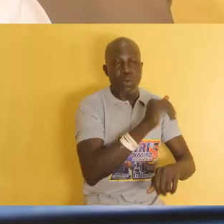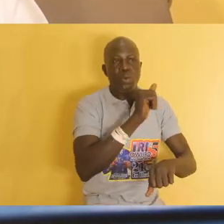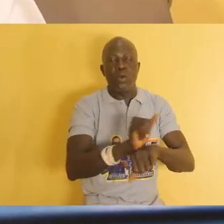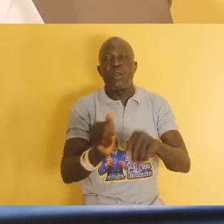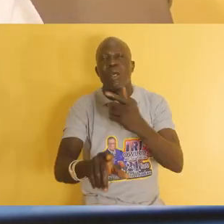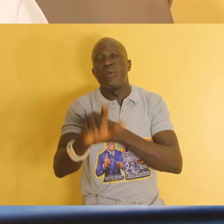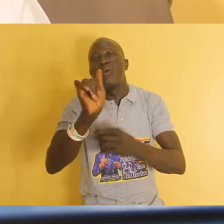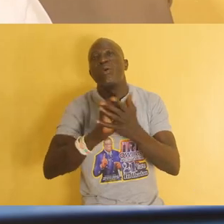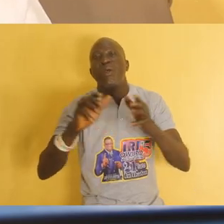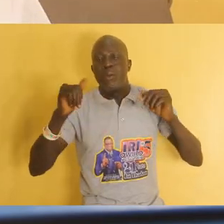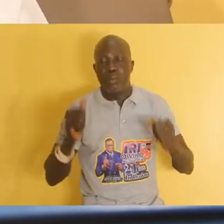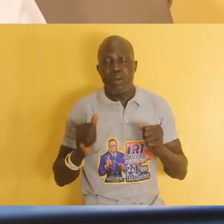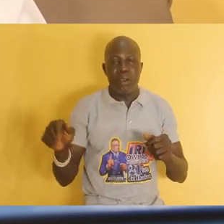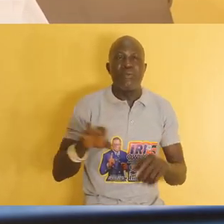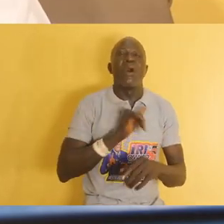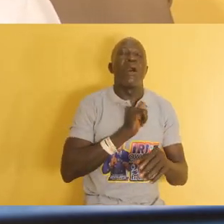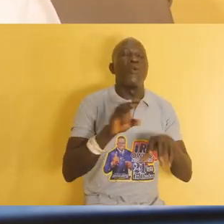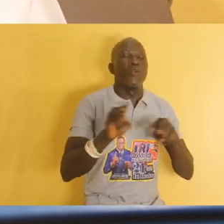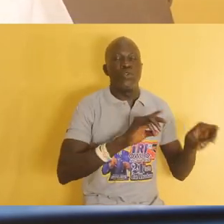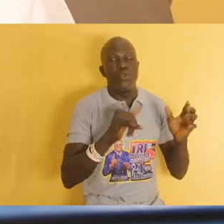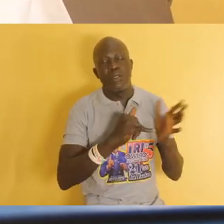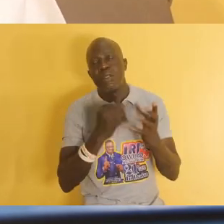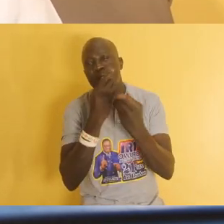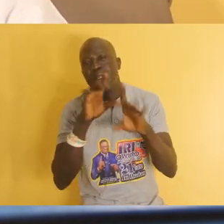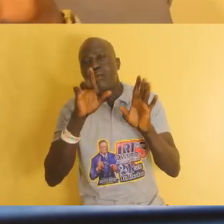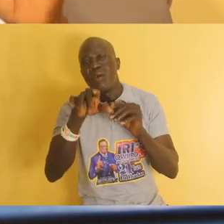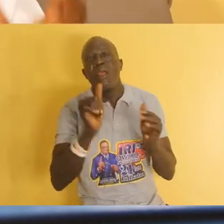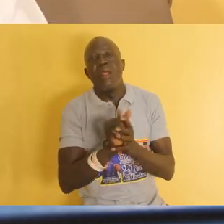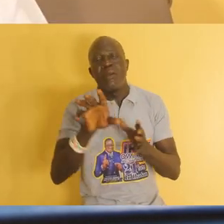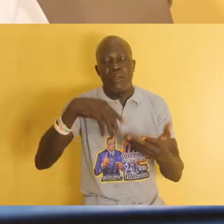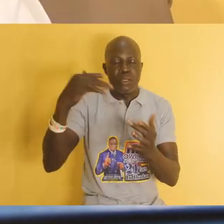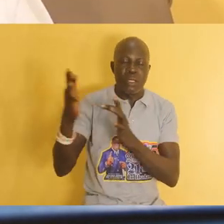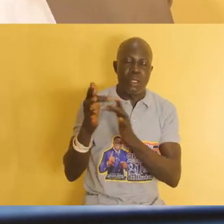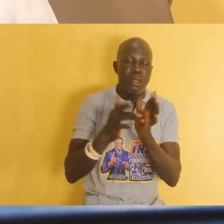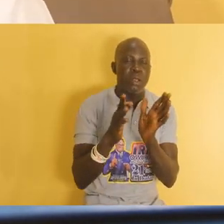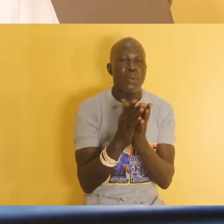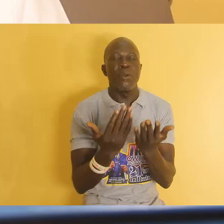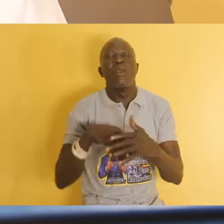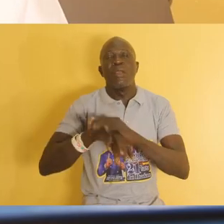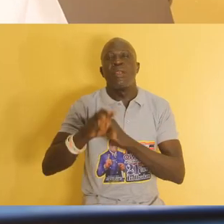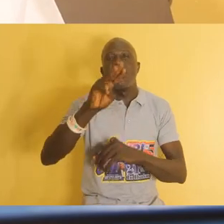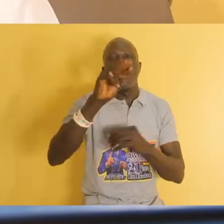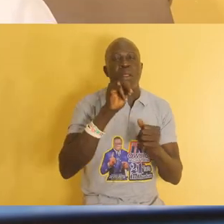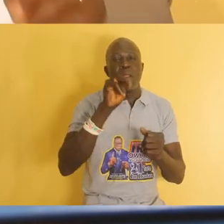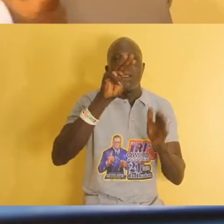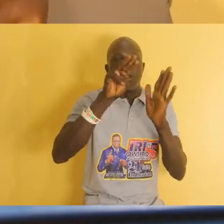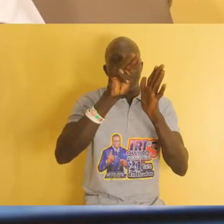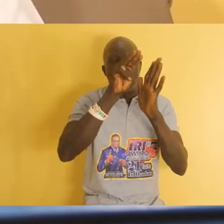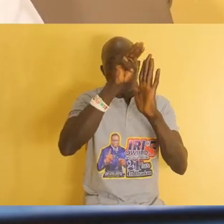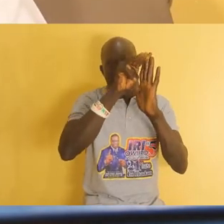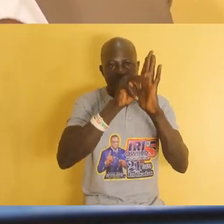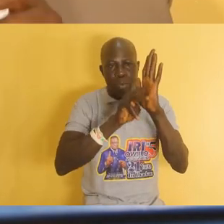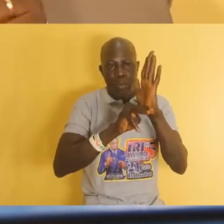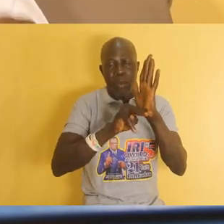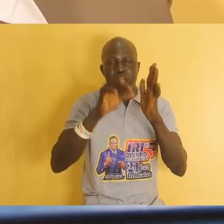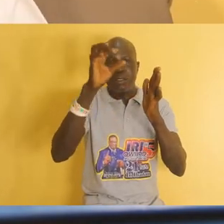Listen to your servant God has sent me. Is a powerful word. And now we deliver it. Let's look at the Levite. Matthew, in the book of Matthew,